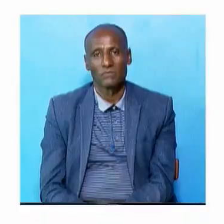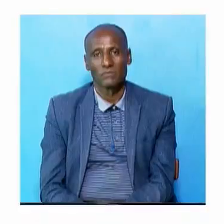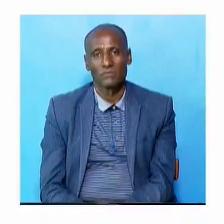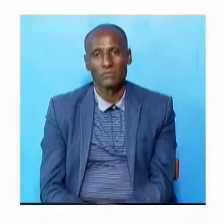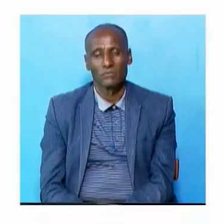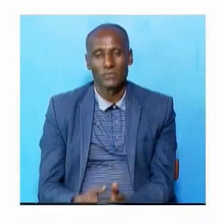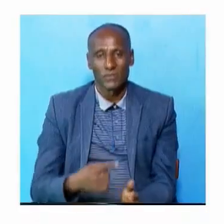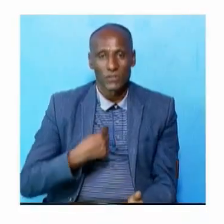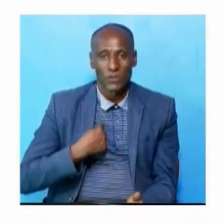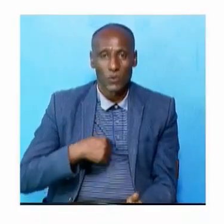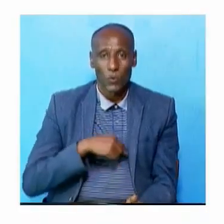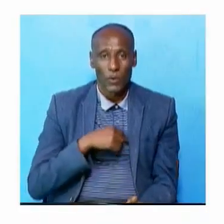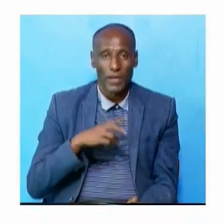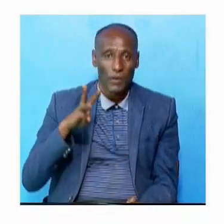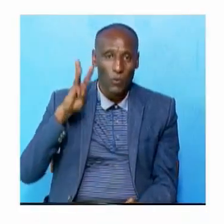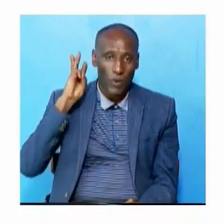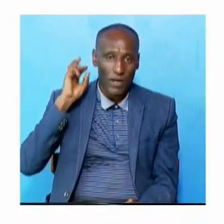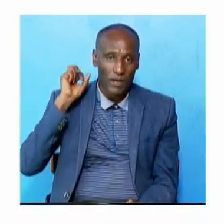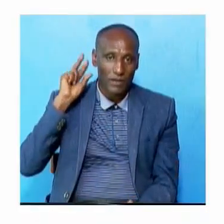We were